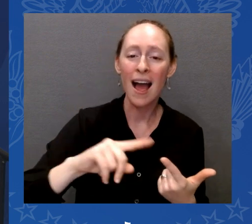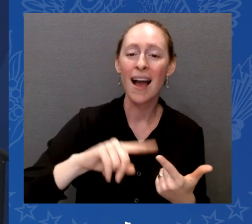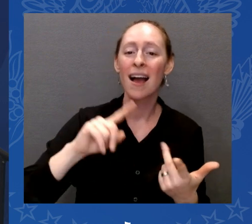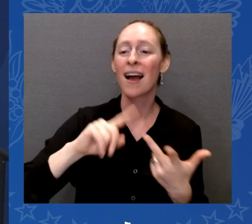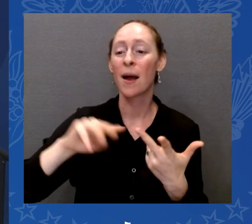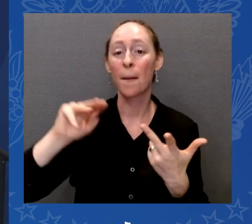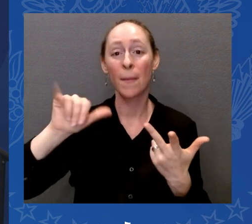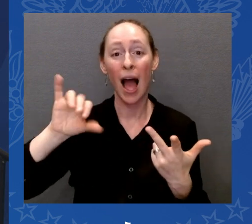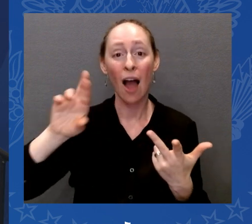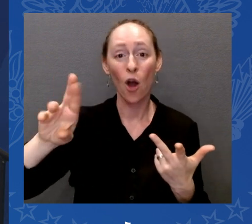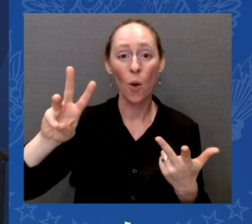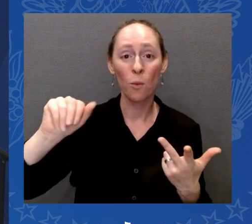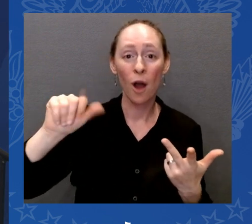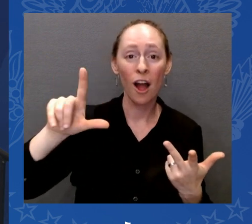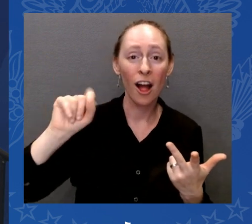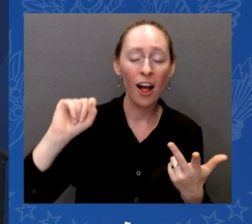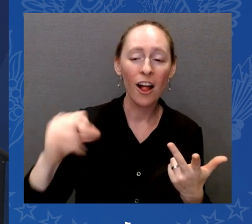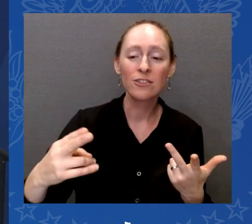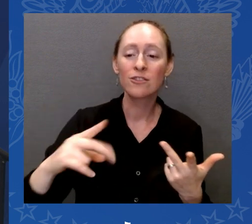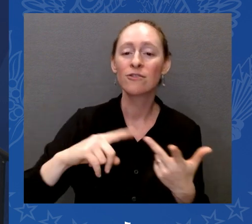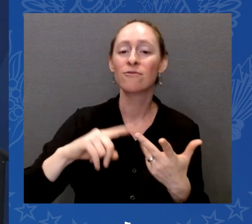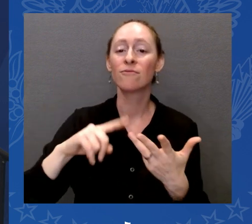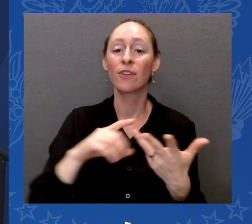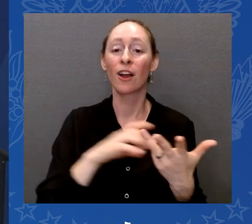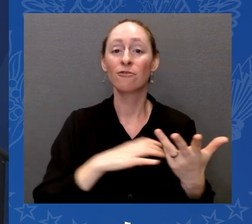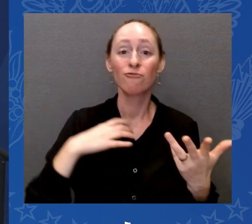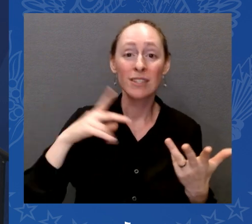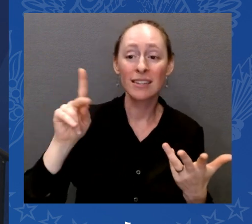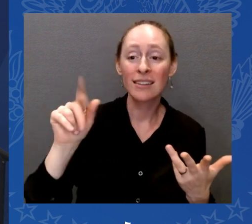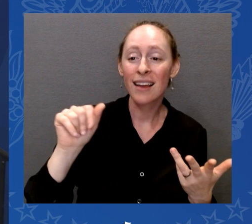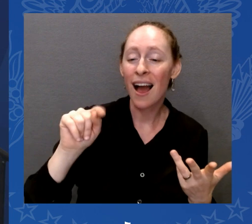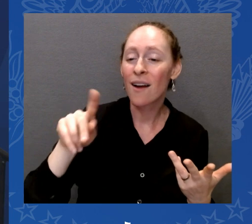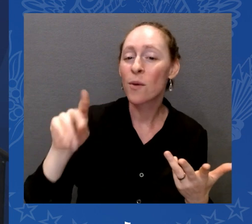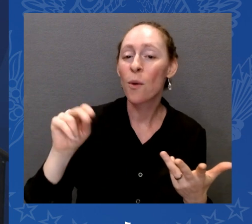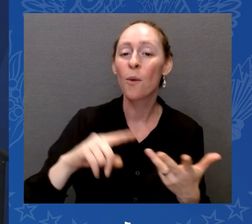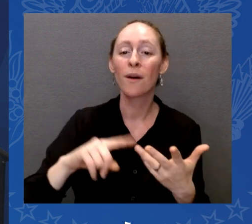President Hilton, and Syracuse Chancellor Severud.